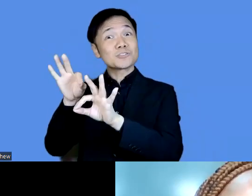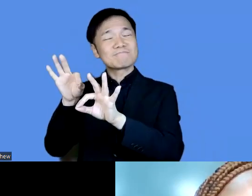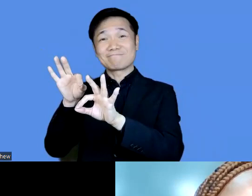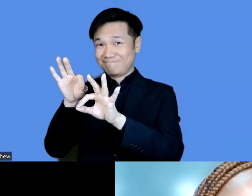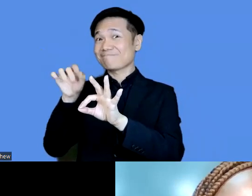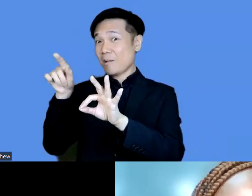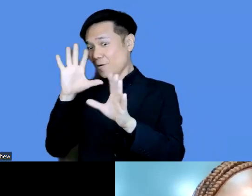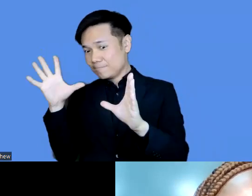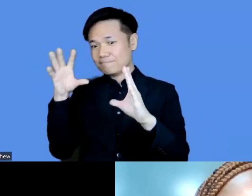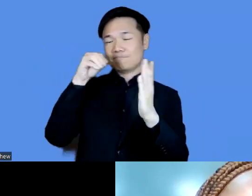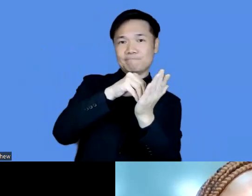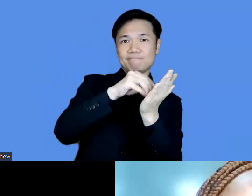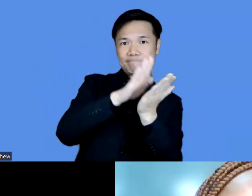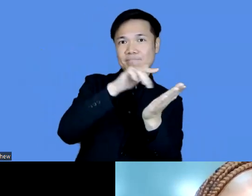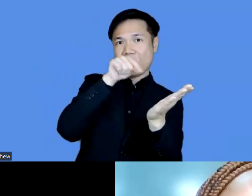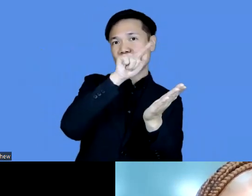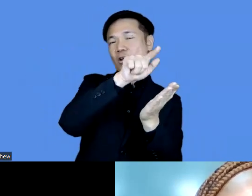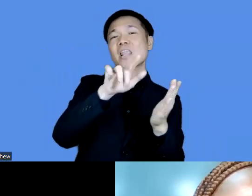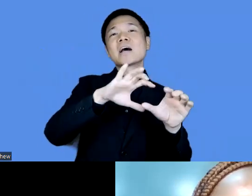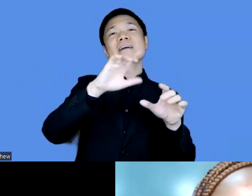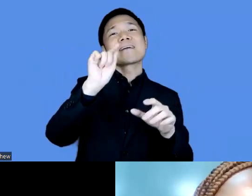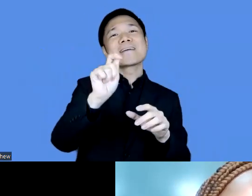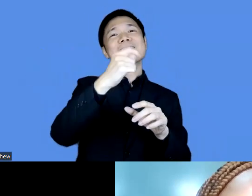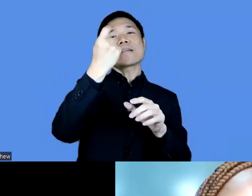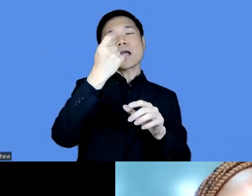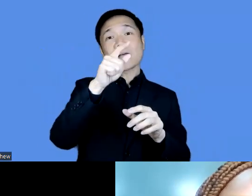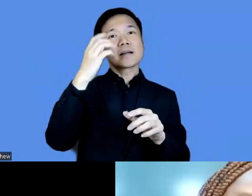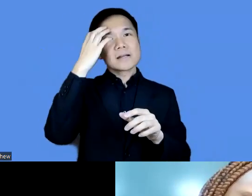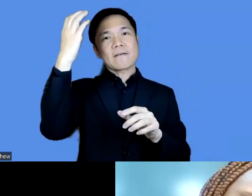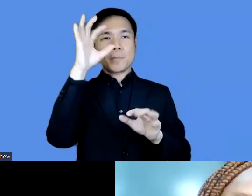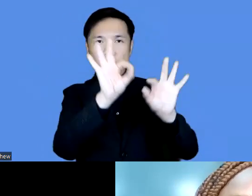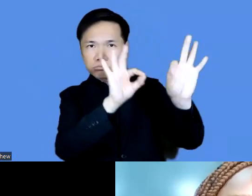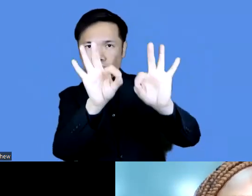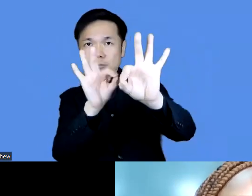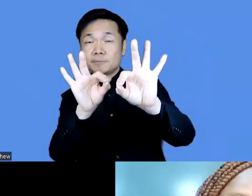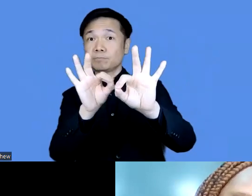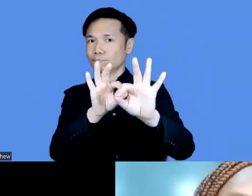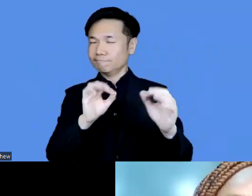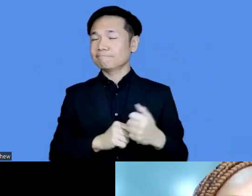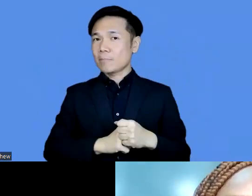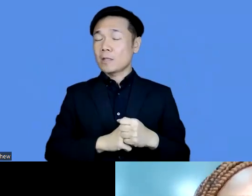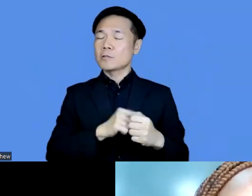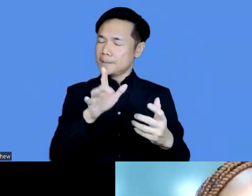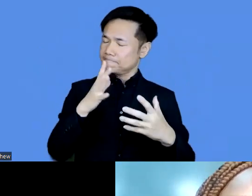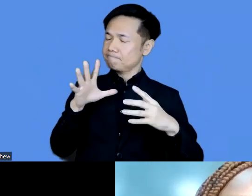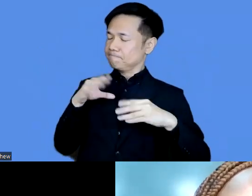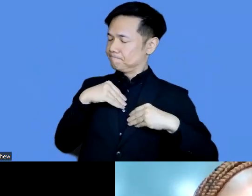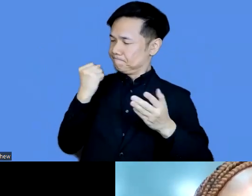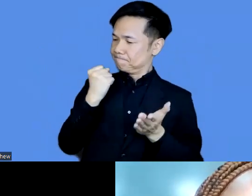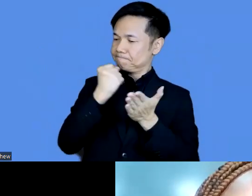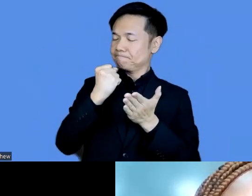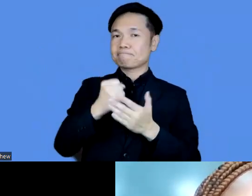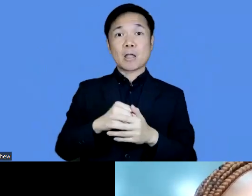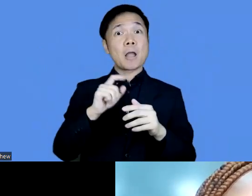in the national census. That journey has taught us that there are false starts, there are challenges, but we